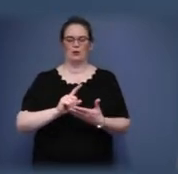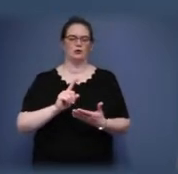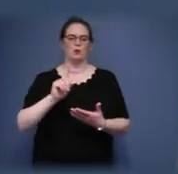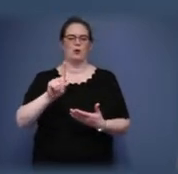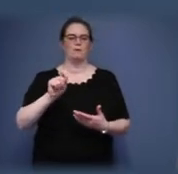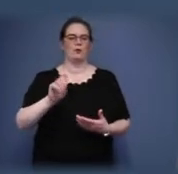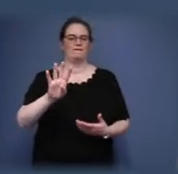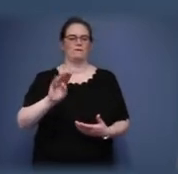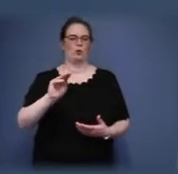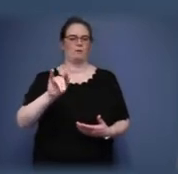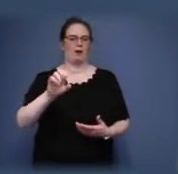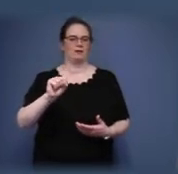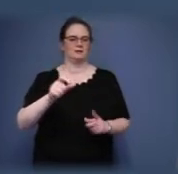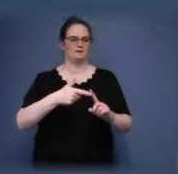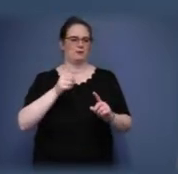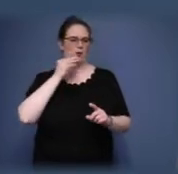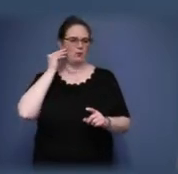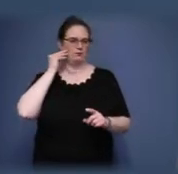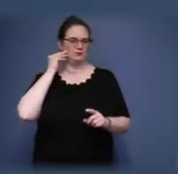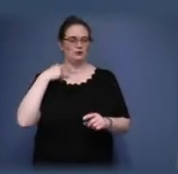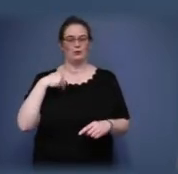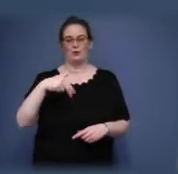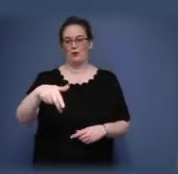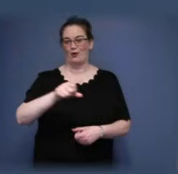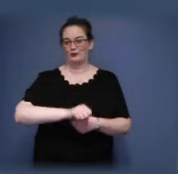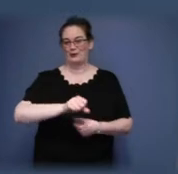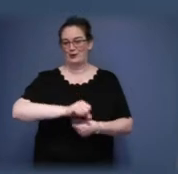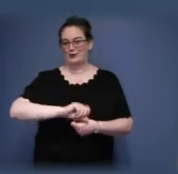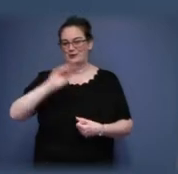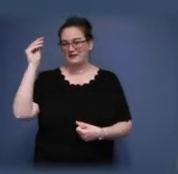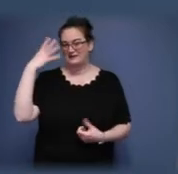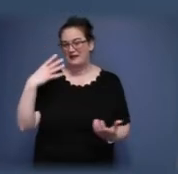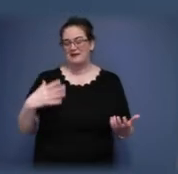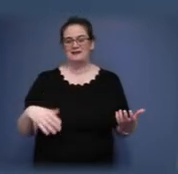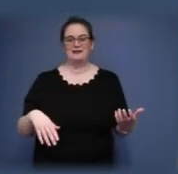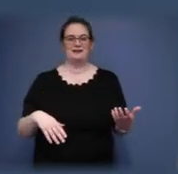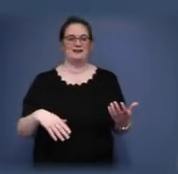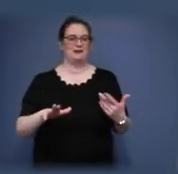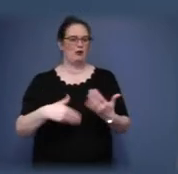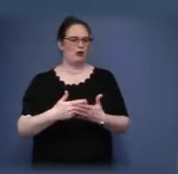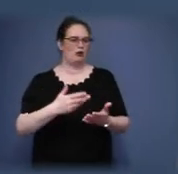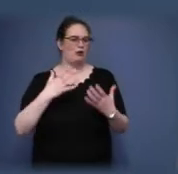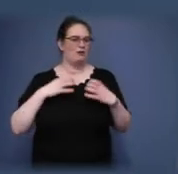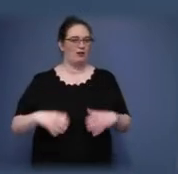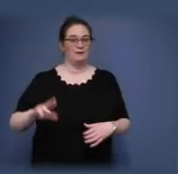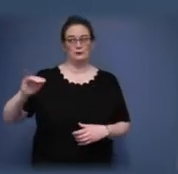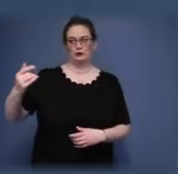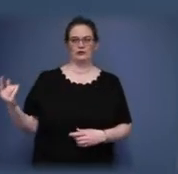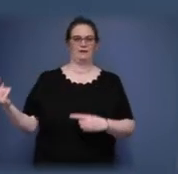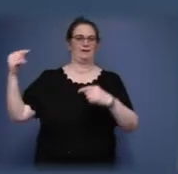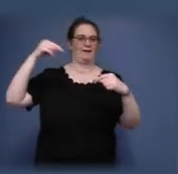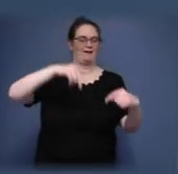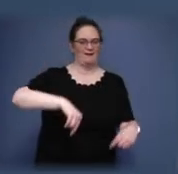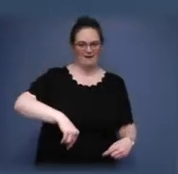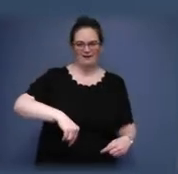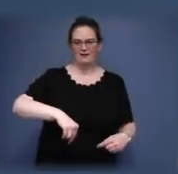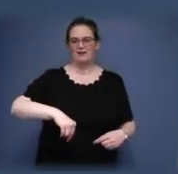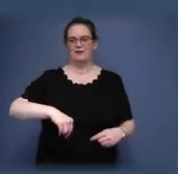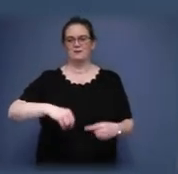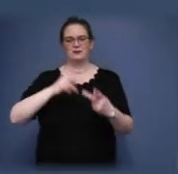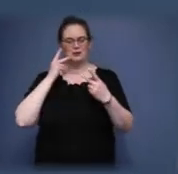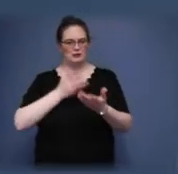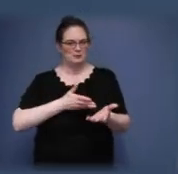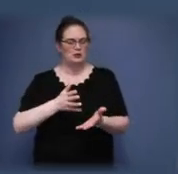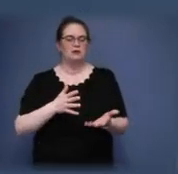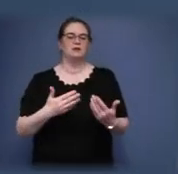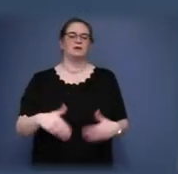1.4 miles from our home. So we could walk to work on sunny days. All our clients from Jersey came over and saw us there in person, and